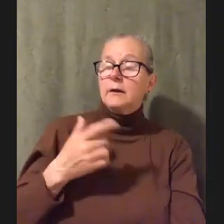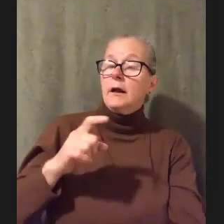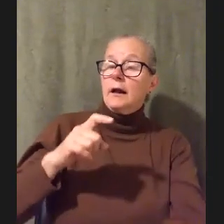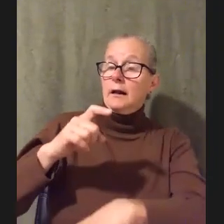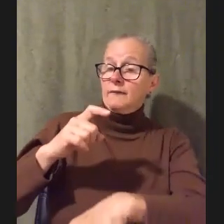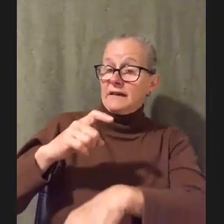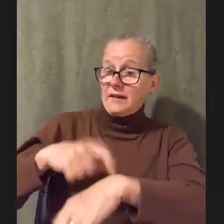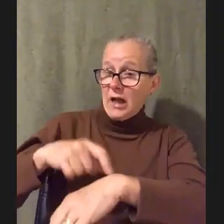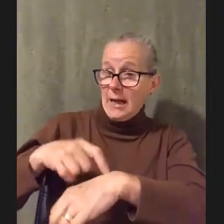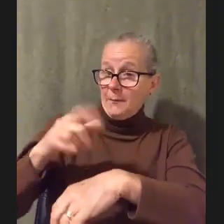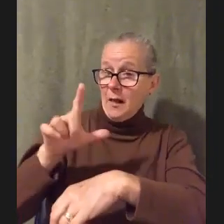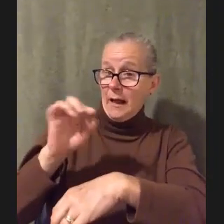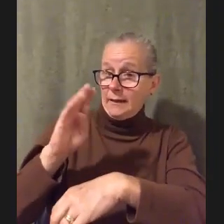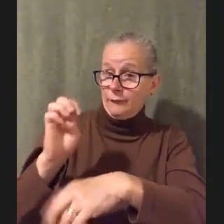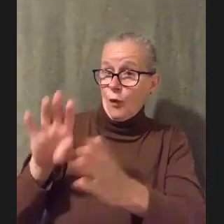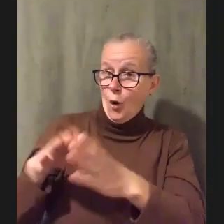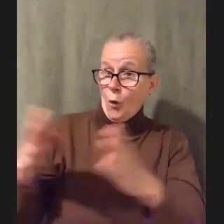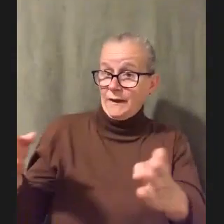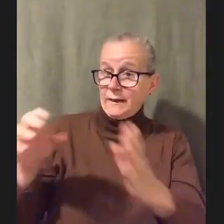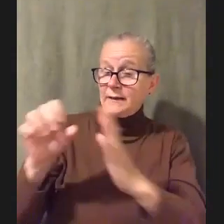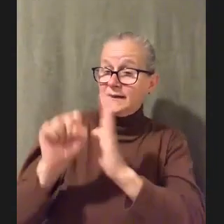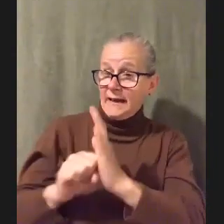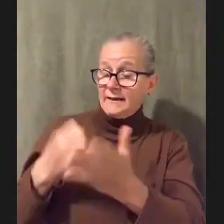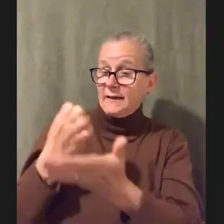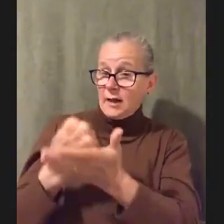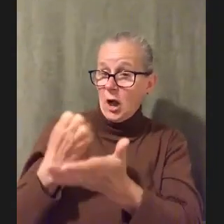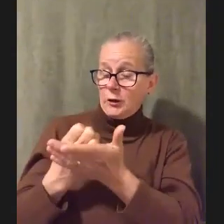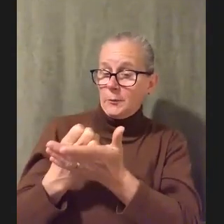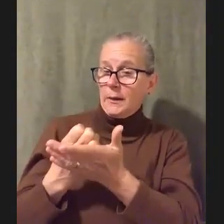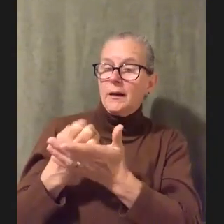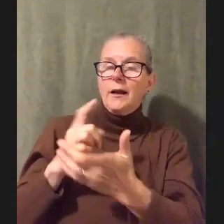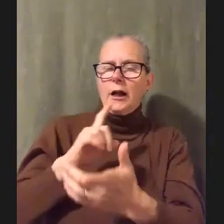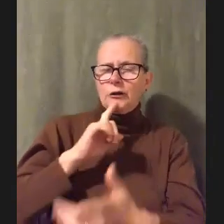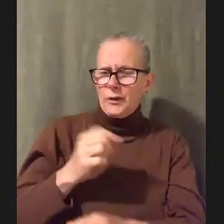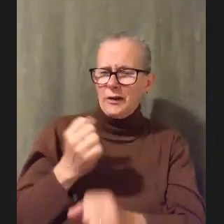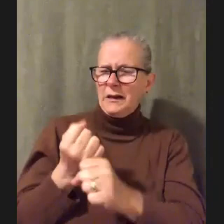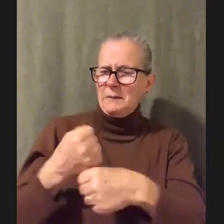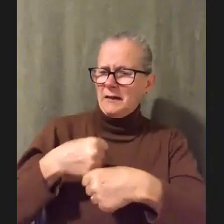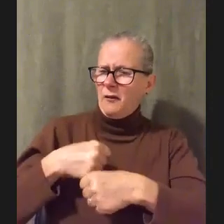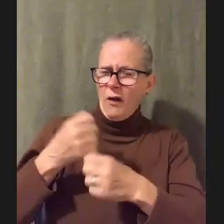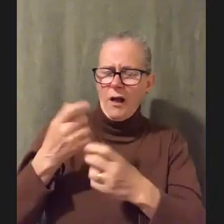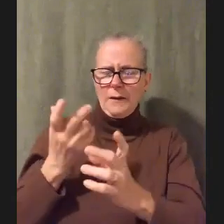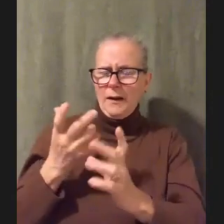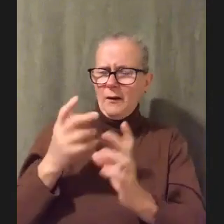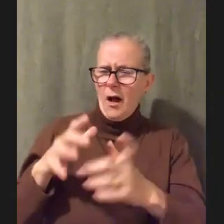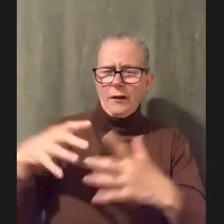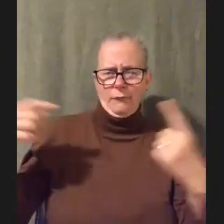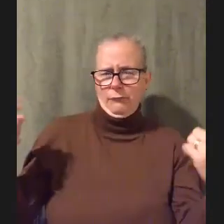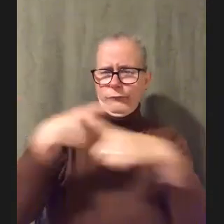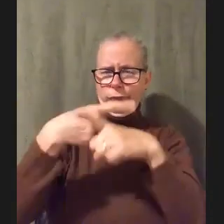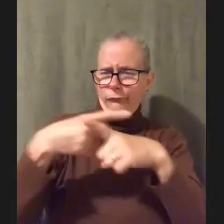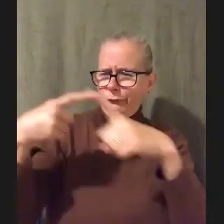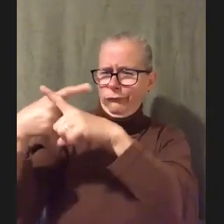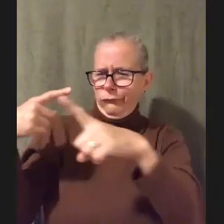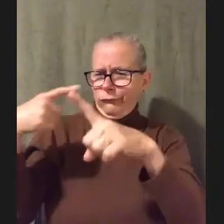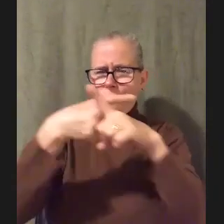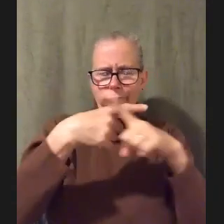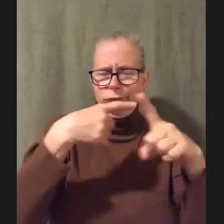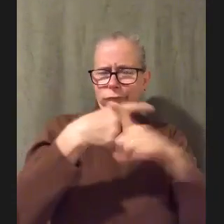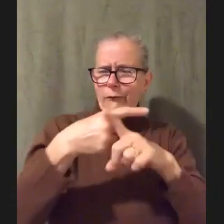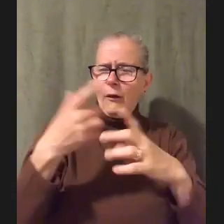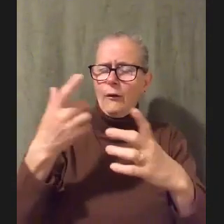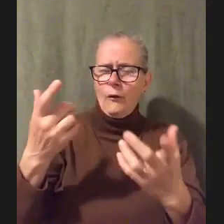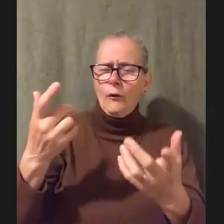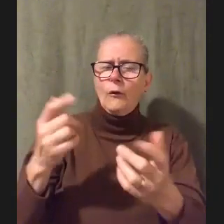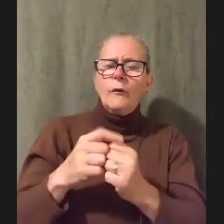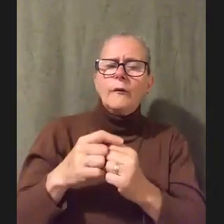for reopening states, economies, et cetera, has been generating controversy. And what does reopening mean to you? What do you need to see before